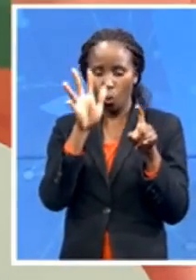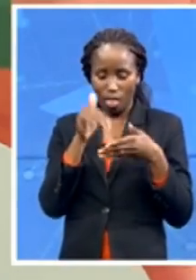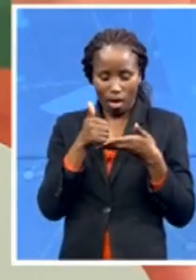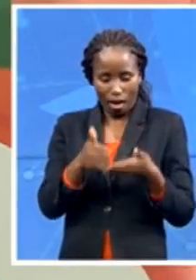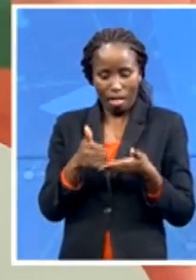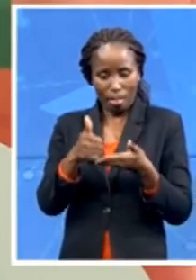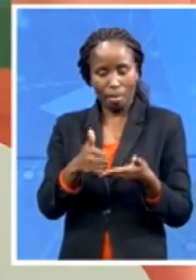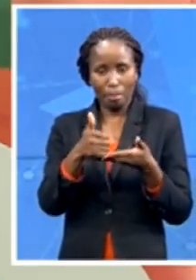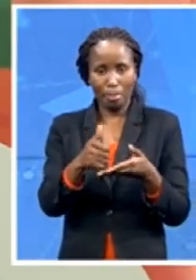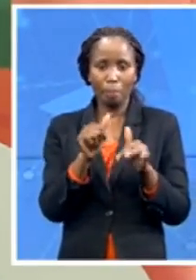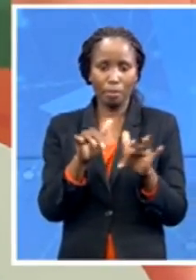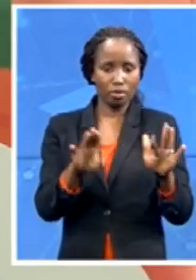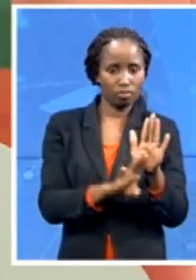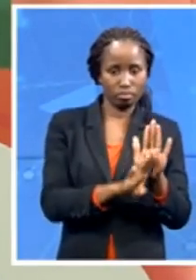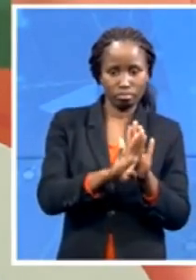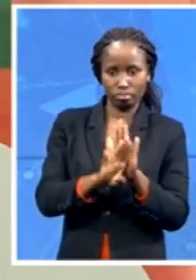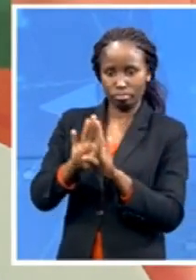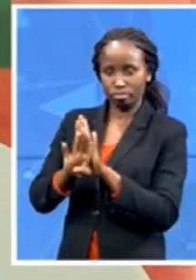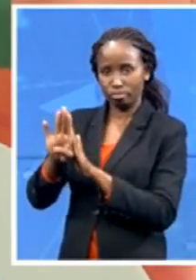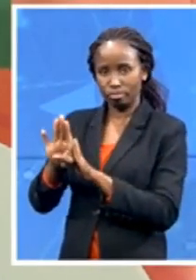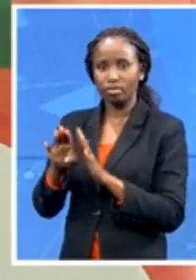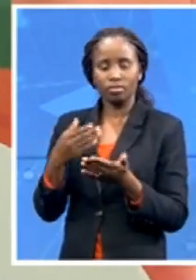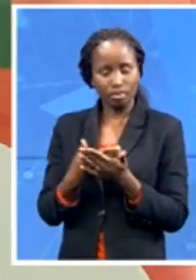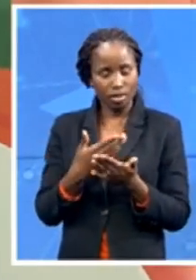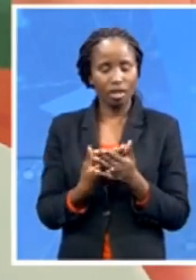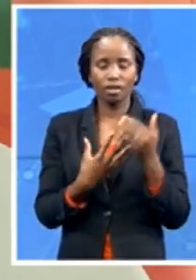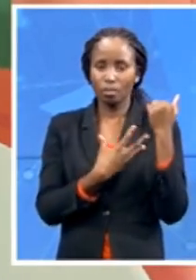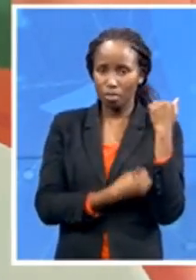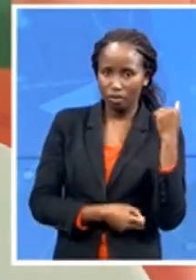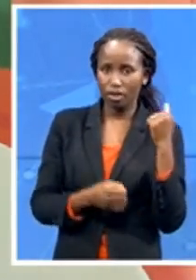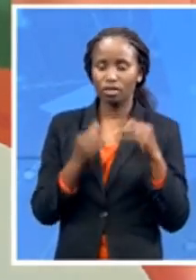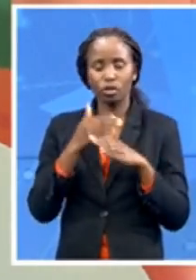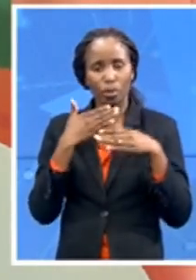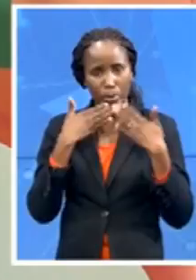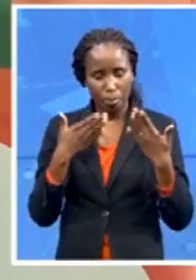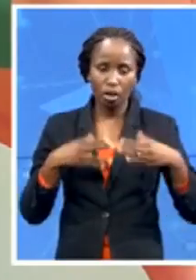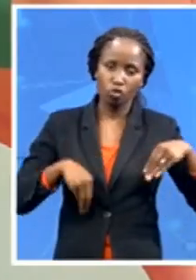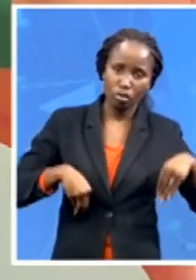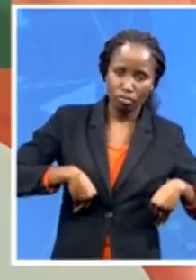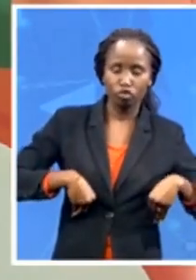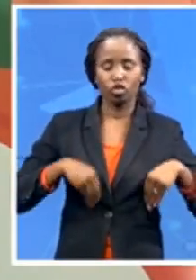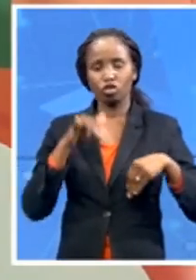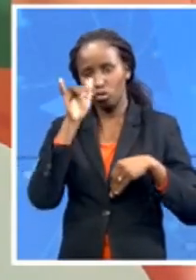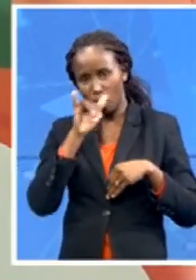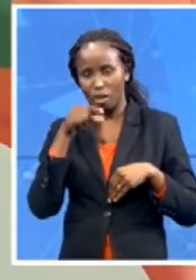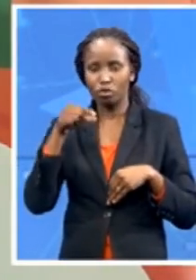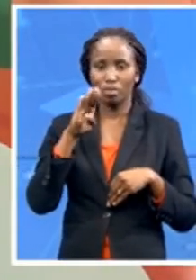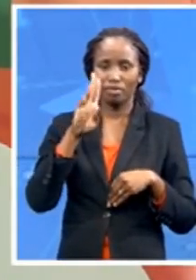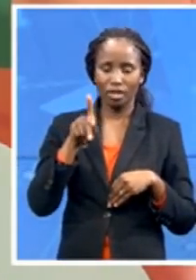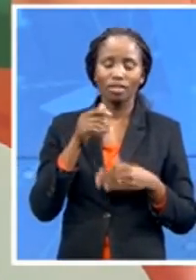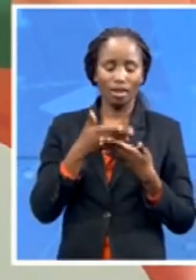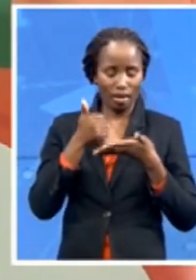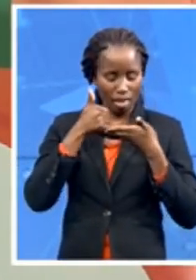poverty, inequality, unemployment, corruption, crime, and gender-based violence. Lastly, you